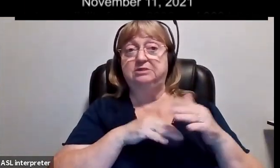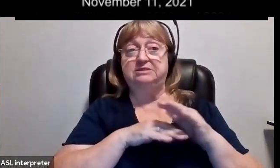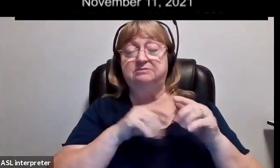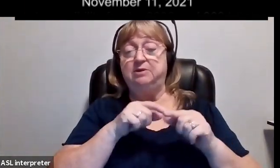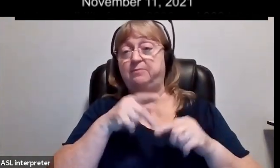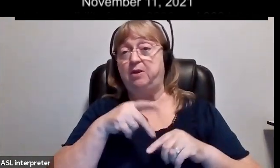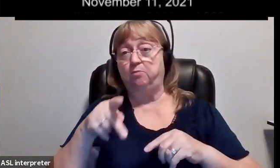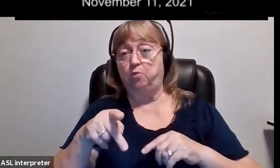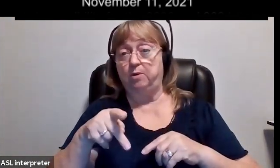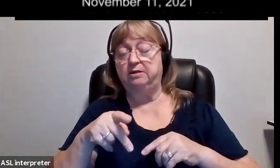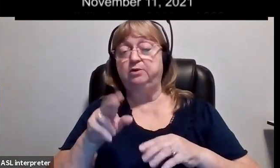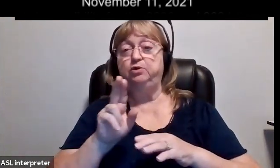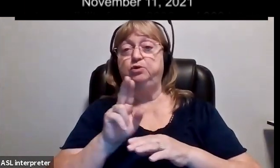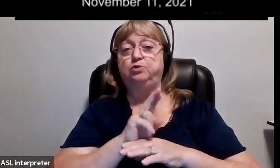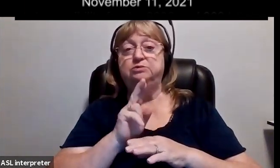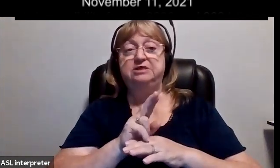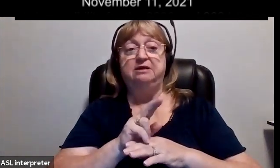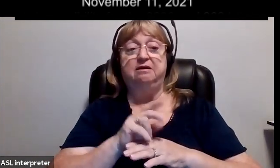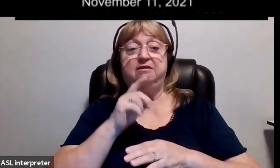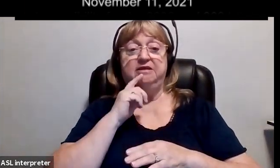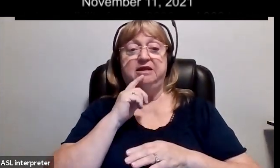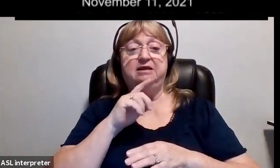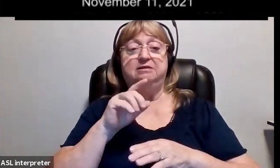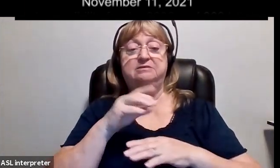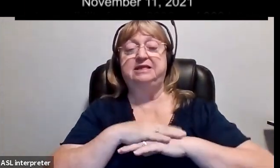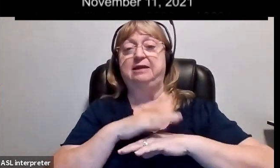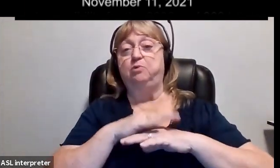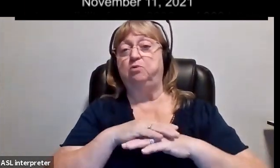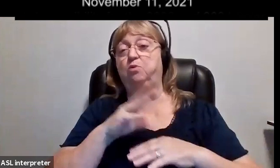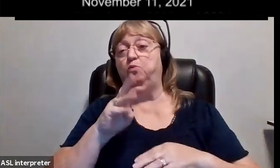There's using the table wizard.